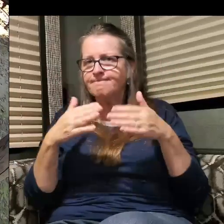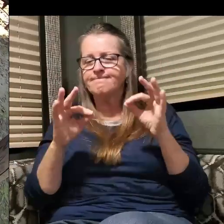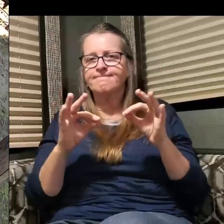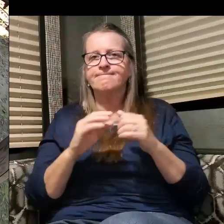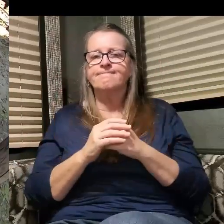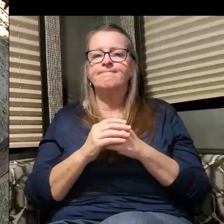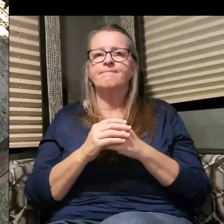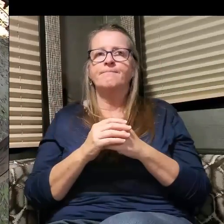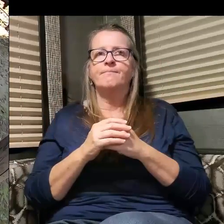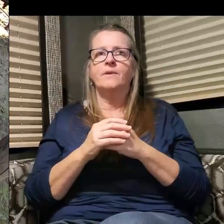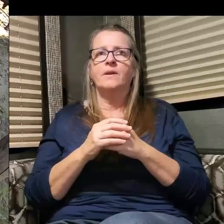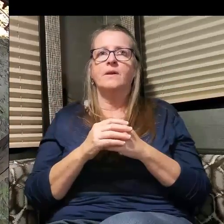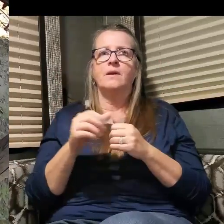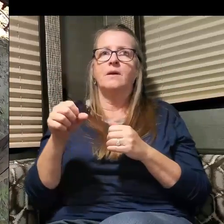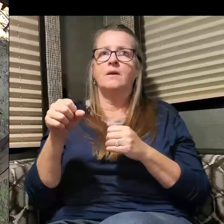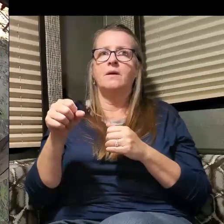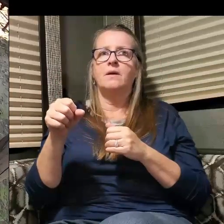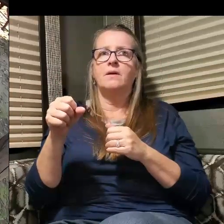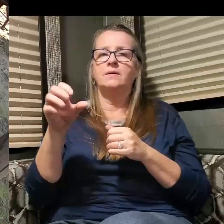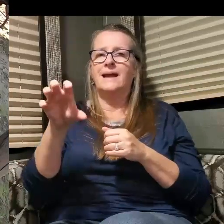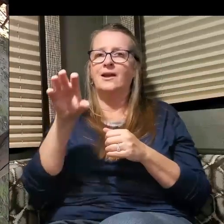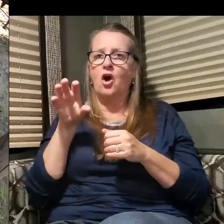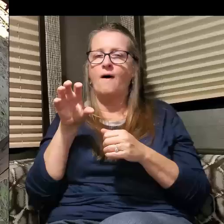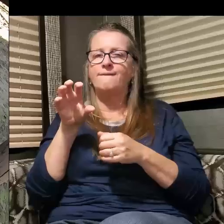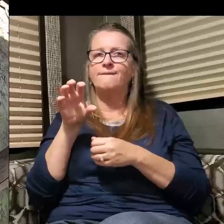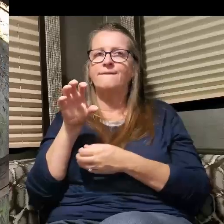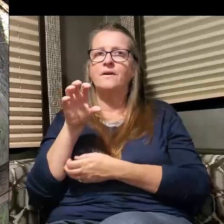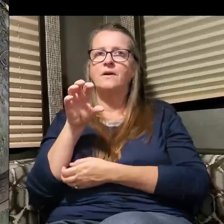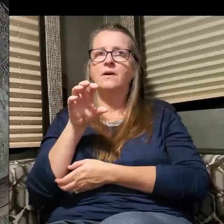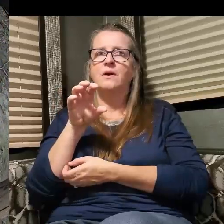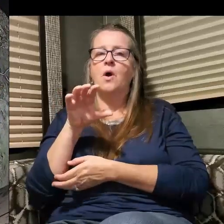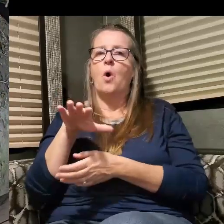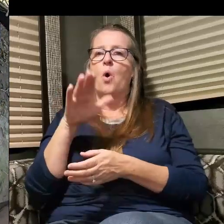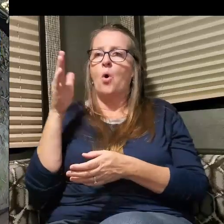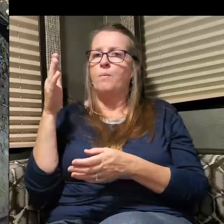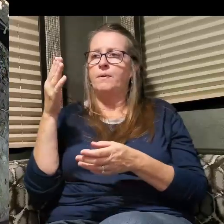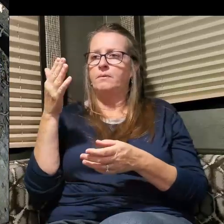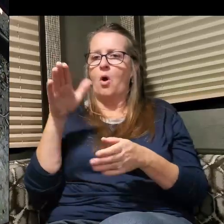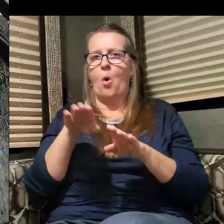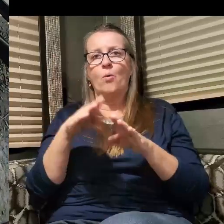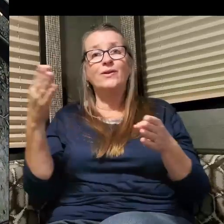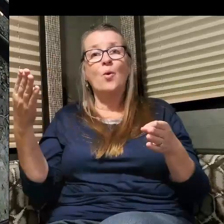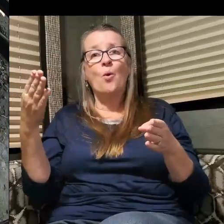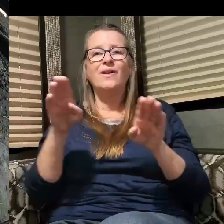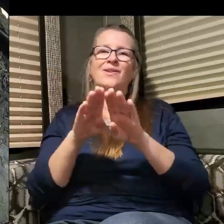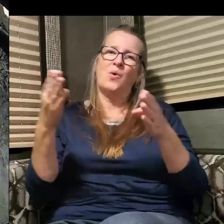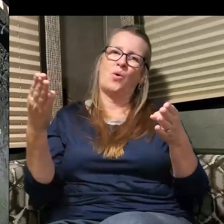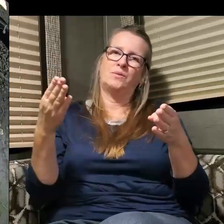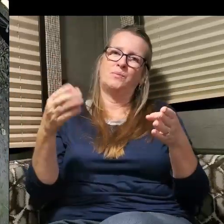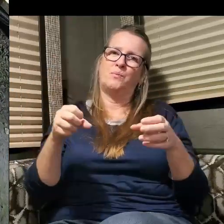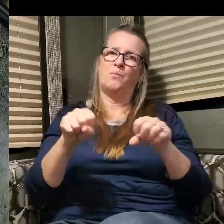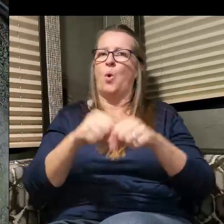and I'm gonna pull this off. See this? I'm gonna open this door. Oh, the door, oh, it's